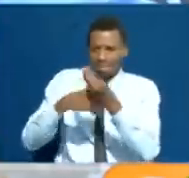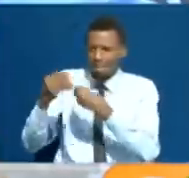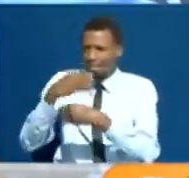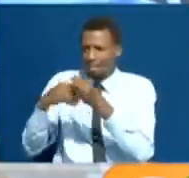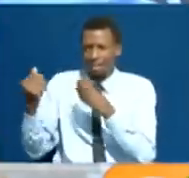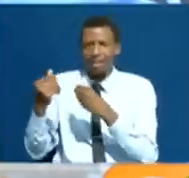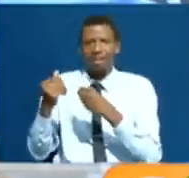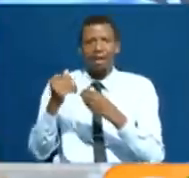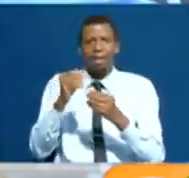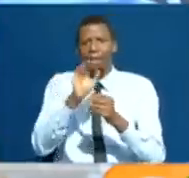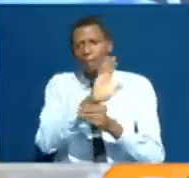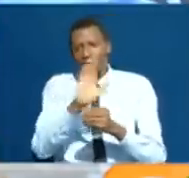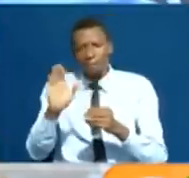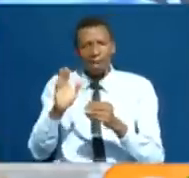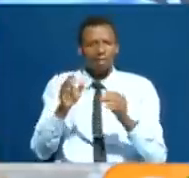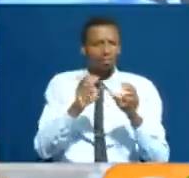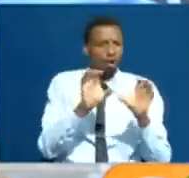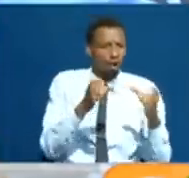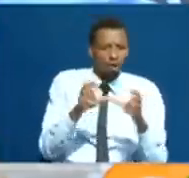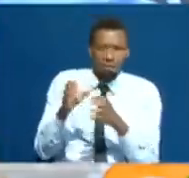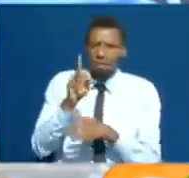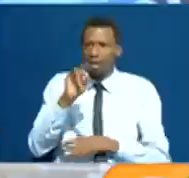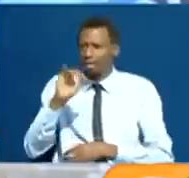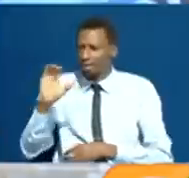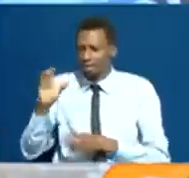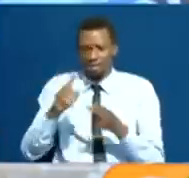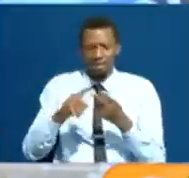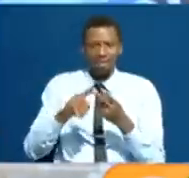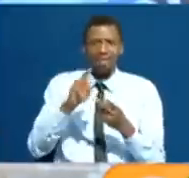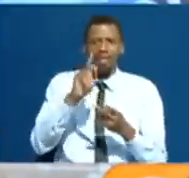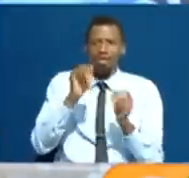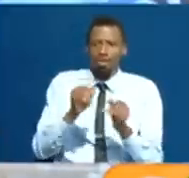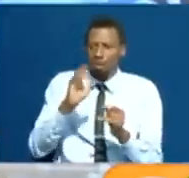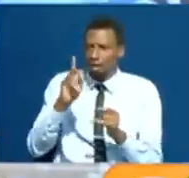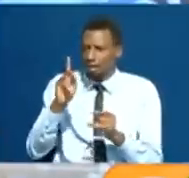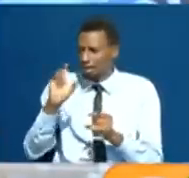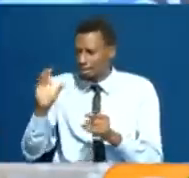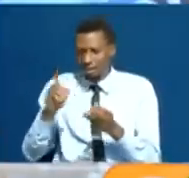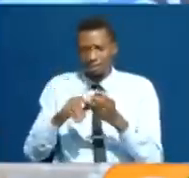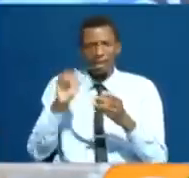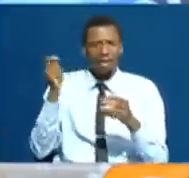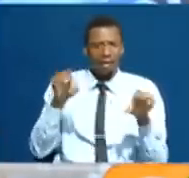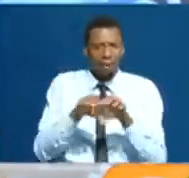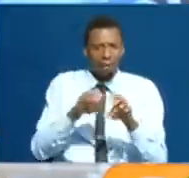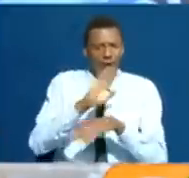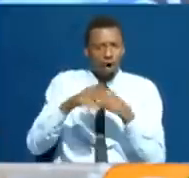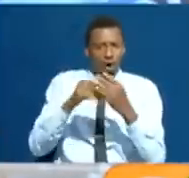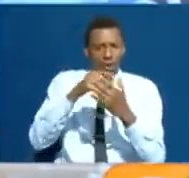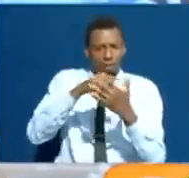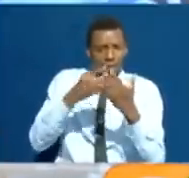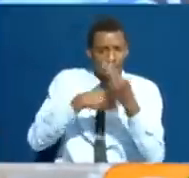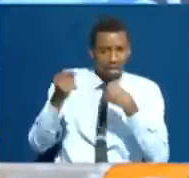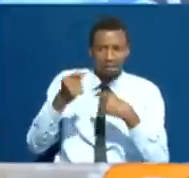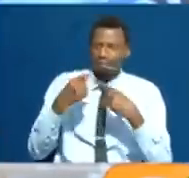holds including kicc new KCC and Kenya pipeline company among others odinga who was in